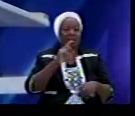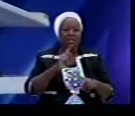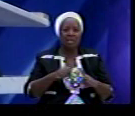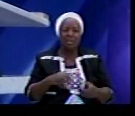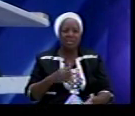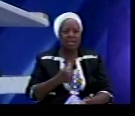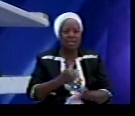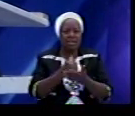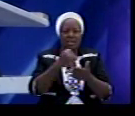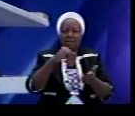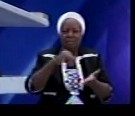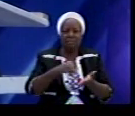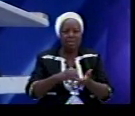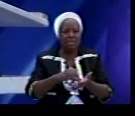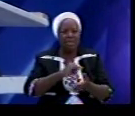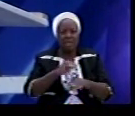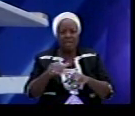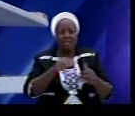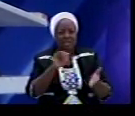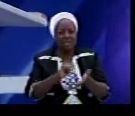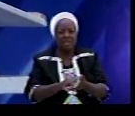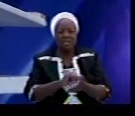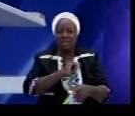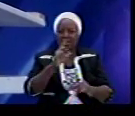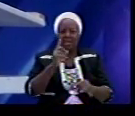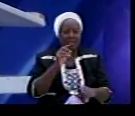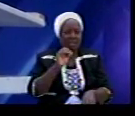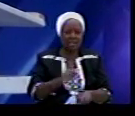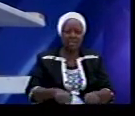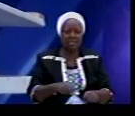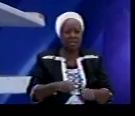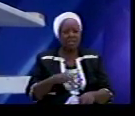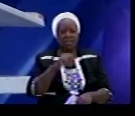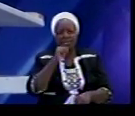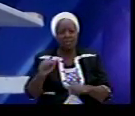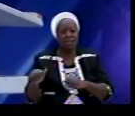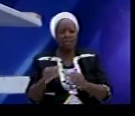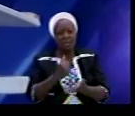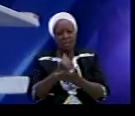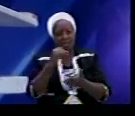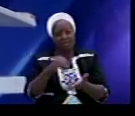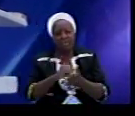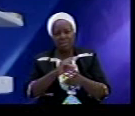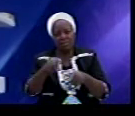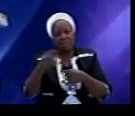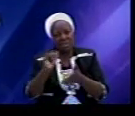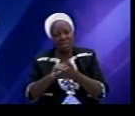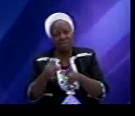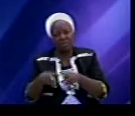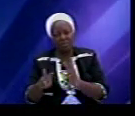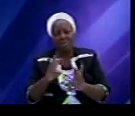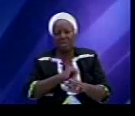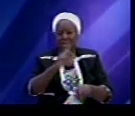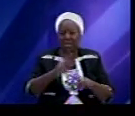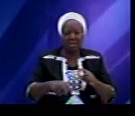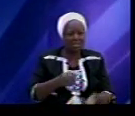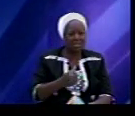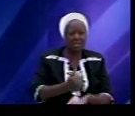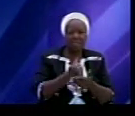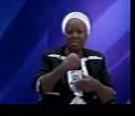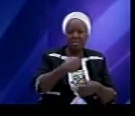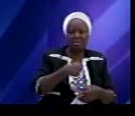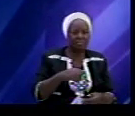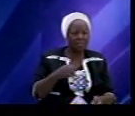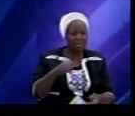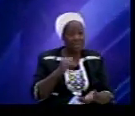did that, I couldn't help it. I went that way, I couldn't help it. I told that lie. I couldn't